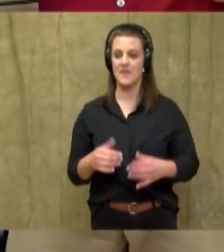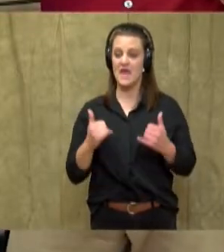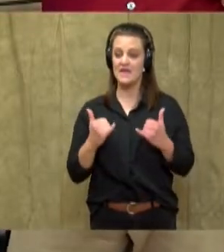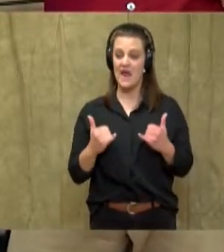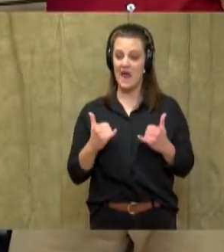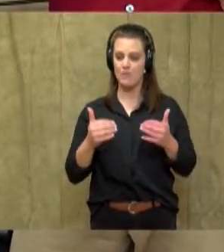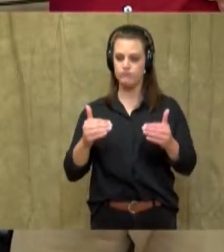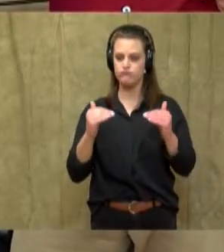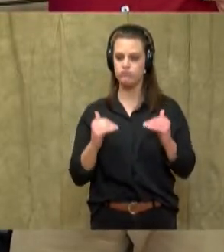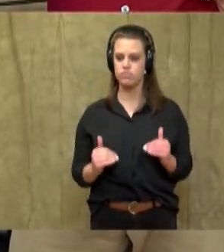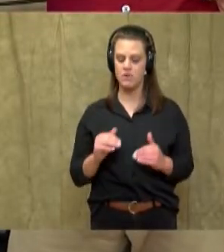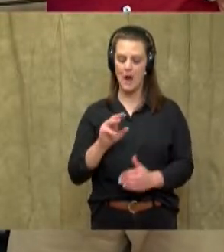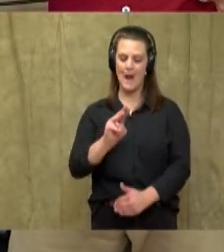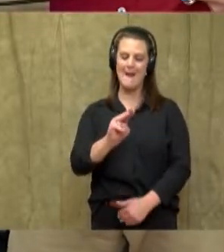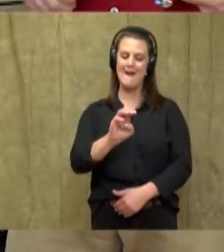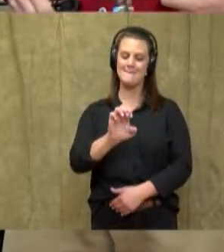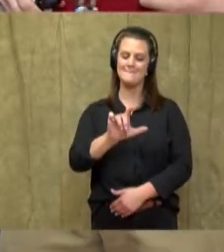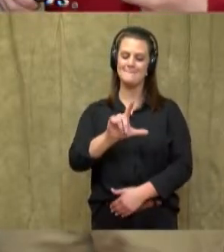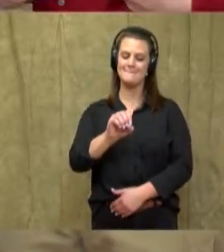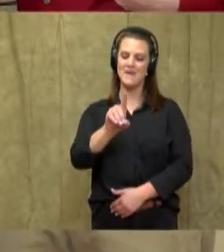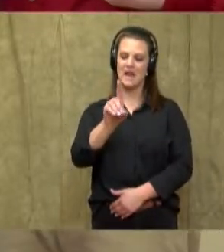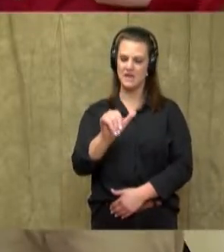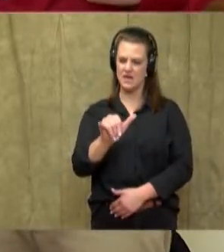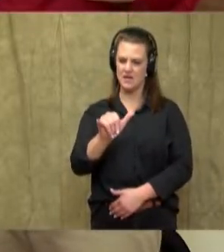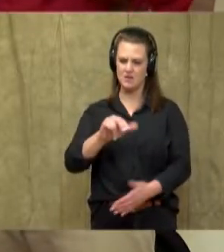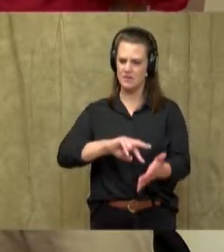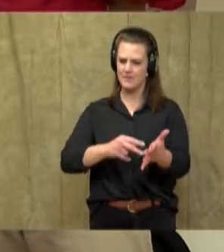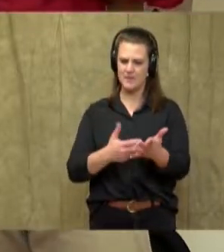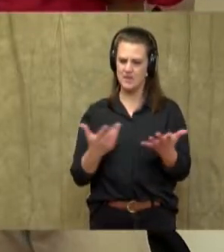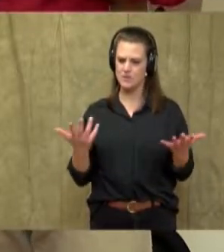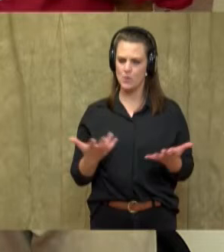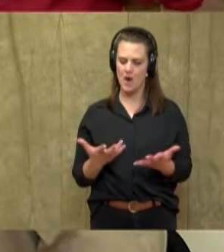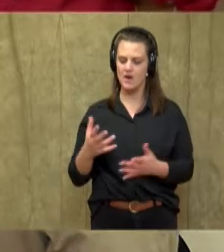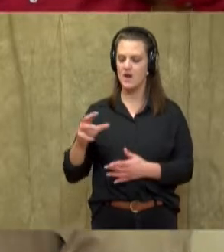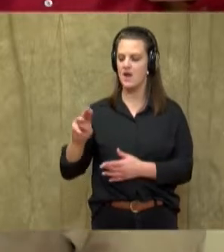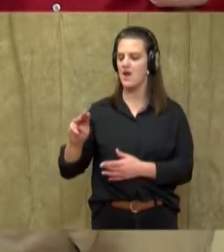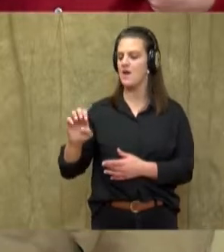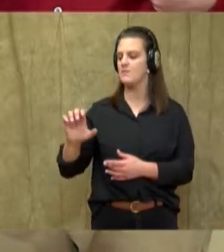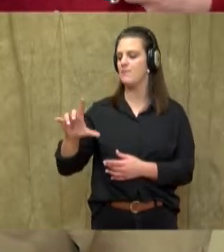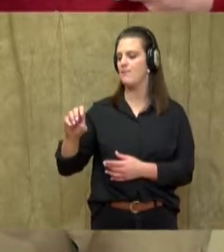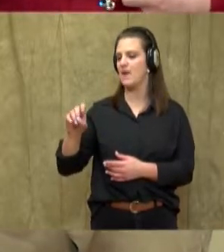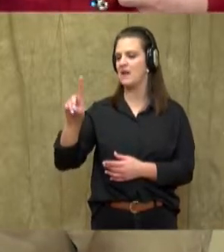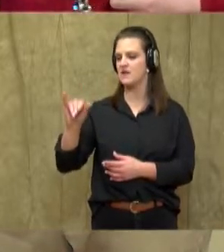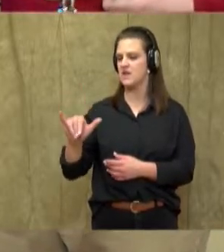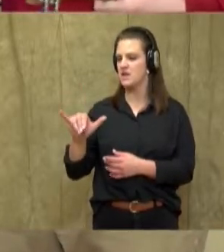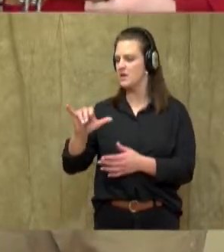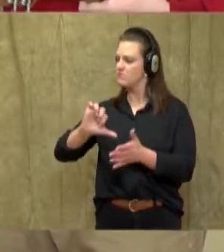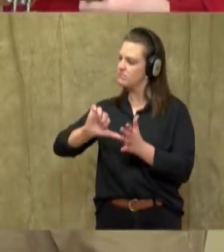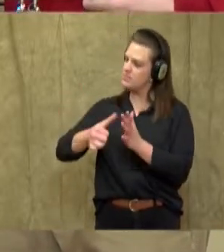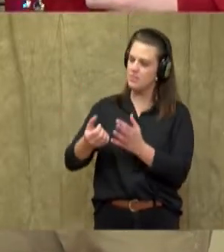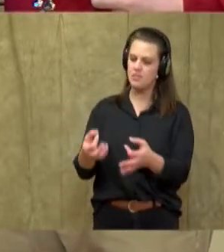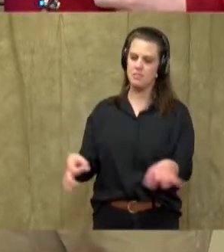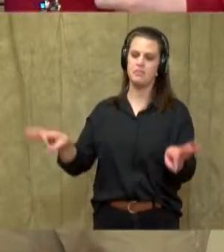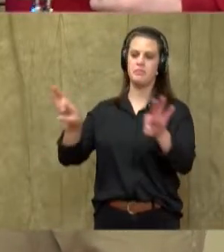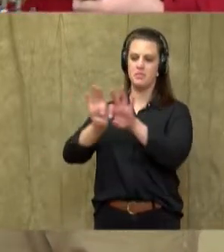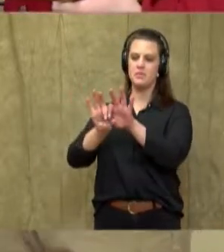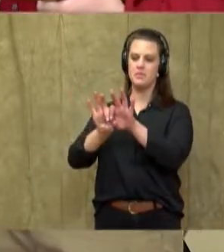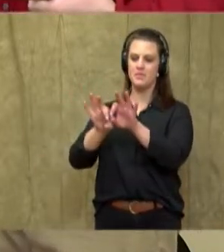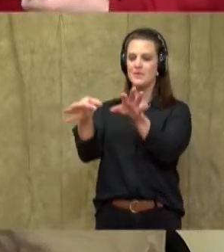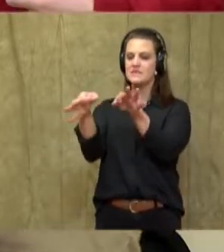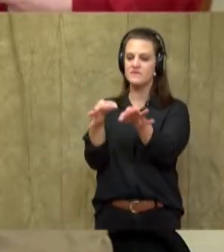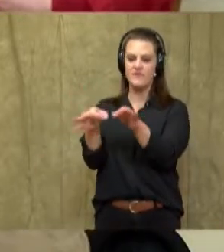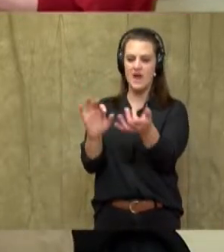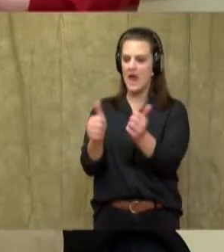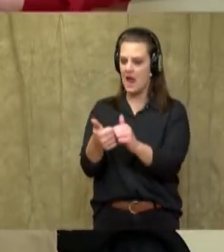Now I want to define the word melody for you. Melody is an extremely important word in music. We can define